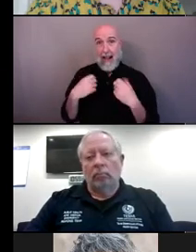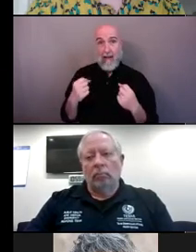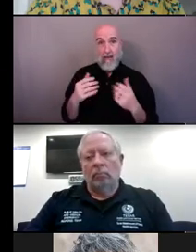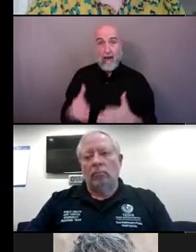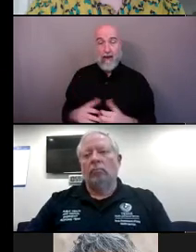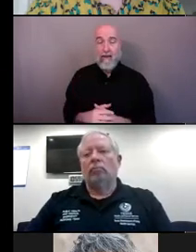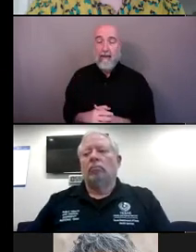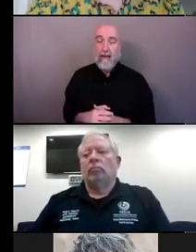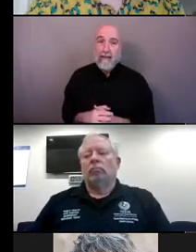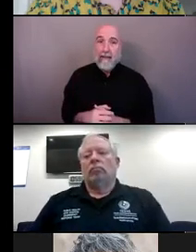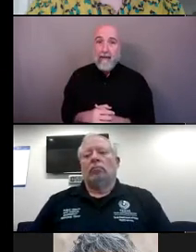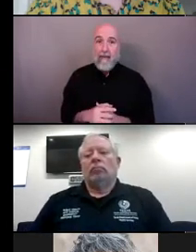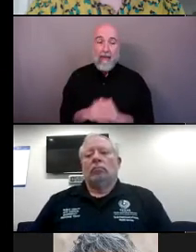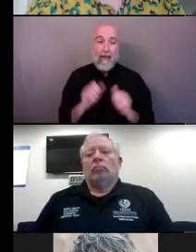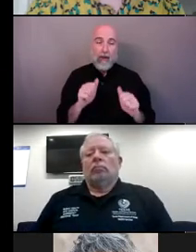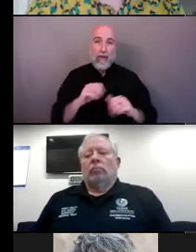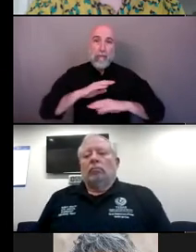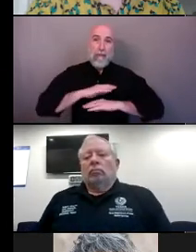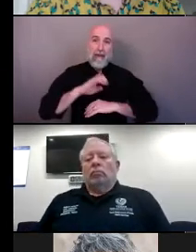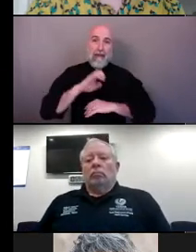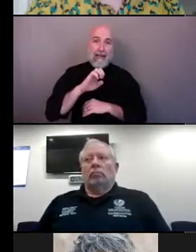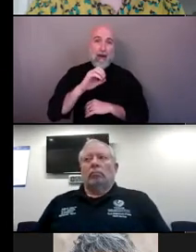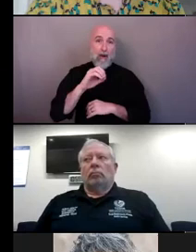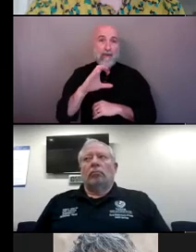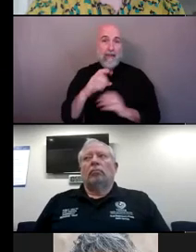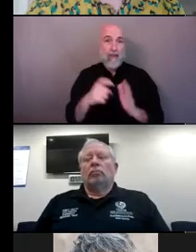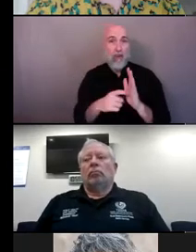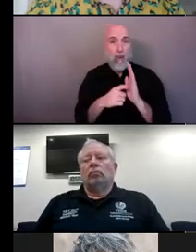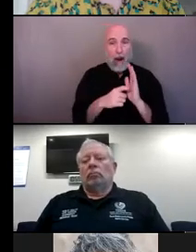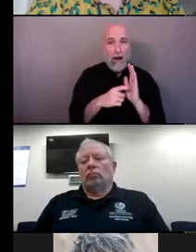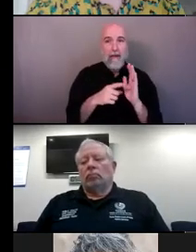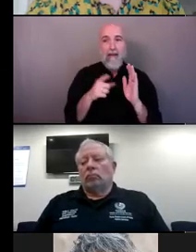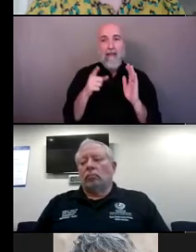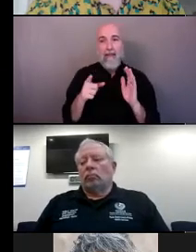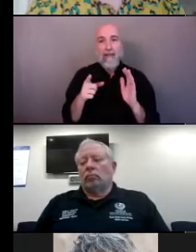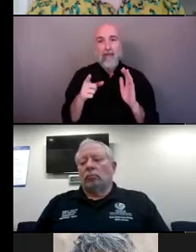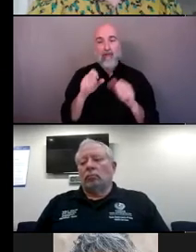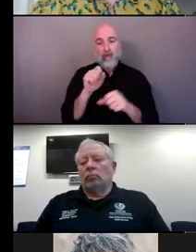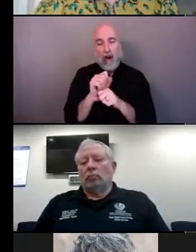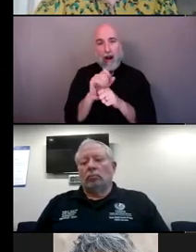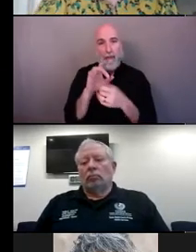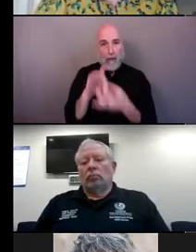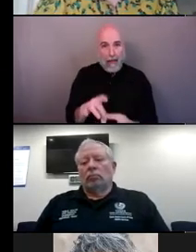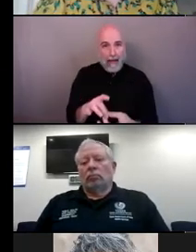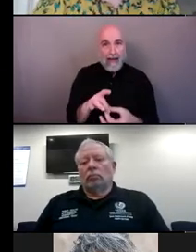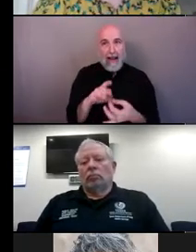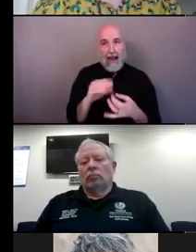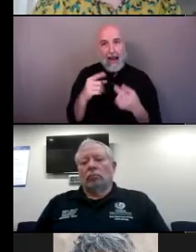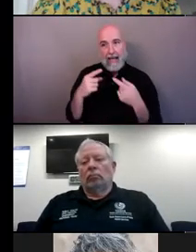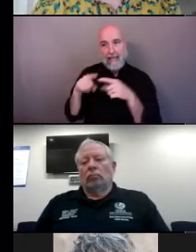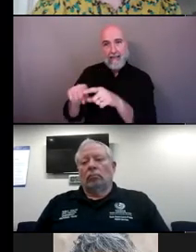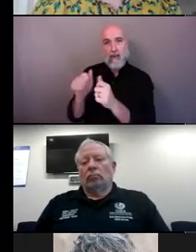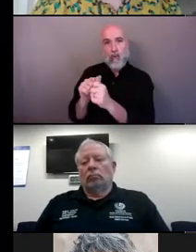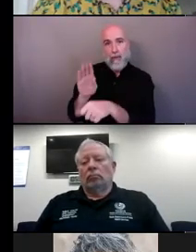they would be able to meet the EEOC requirement that this be job related and consistent with business